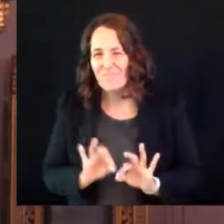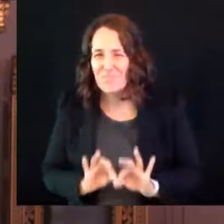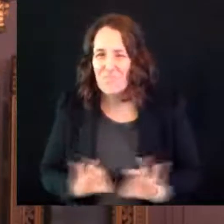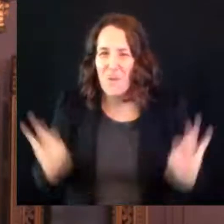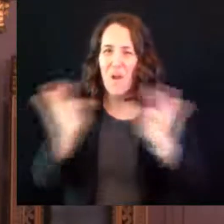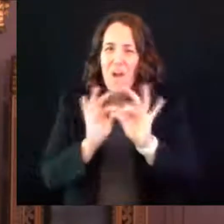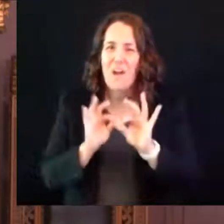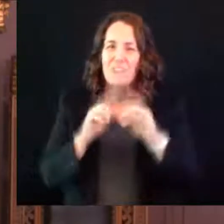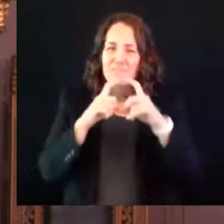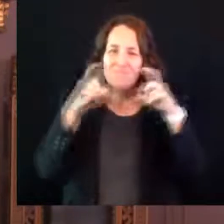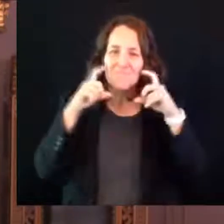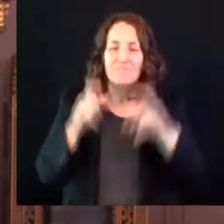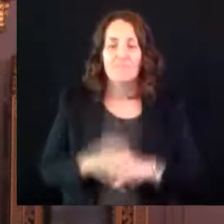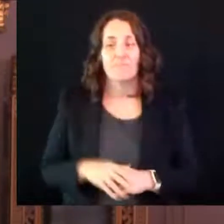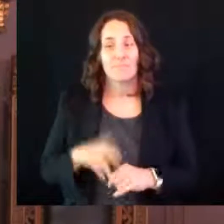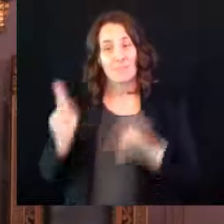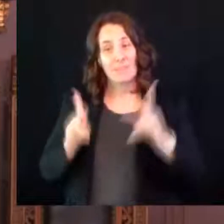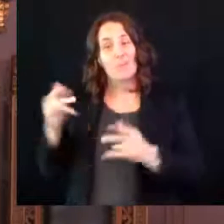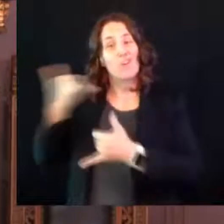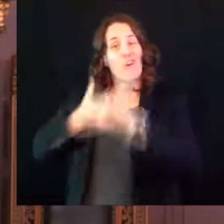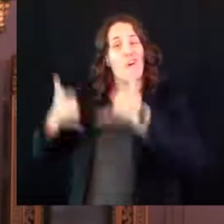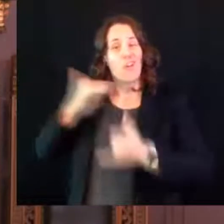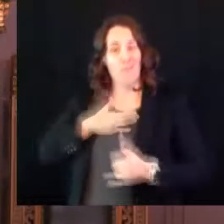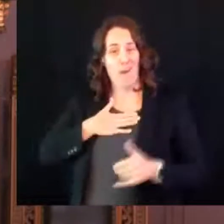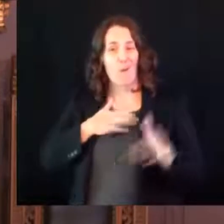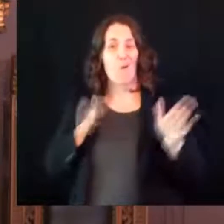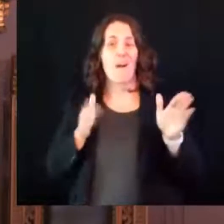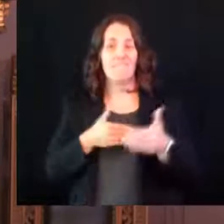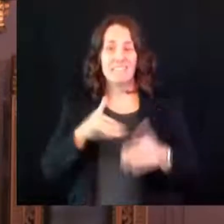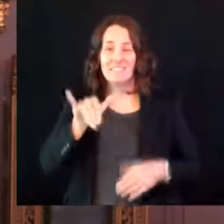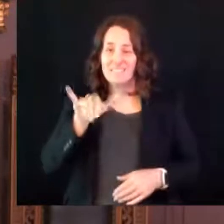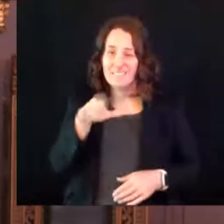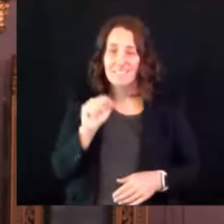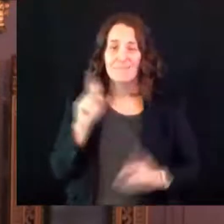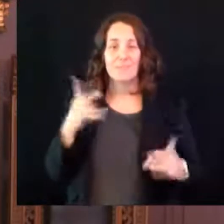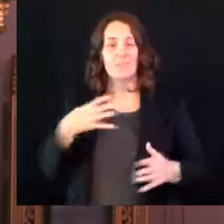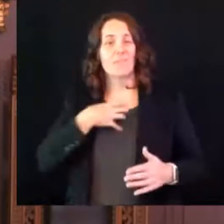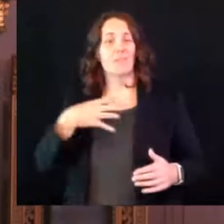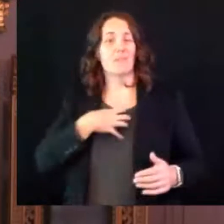folks that don't believe it, and encourage them to wear a mask.